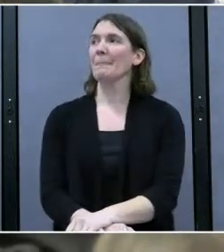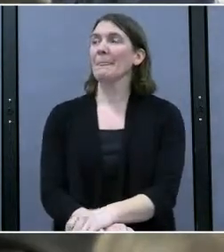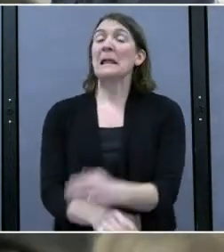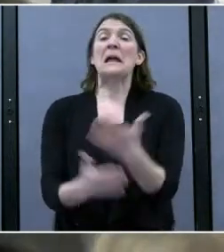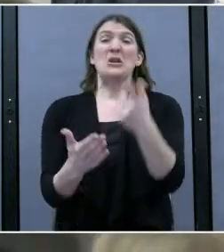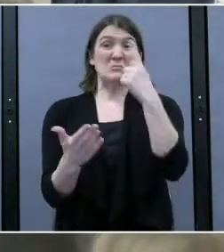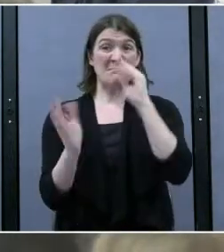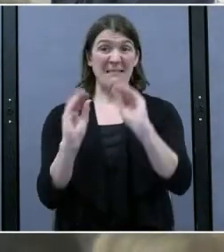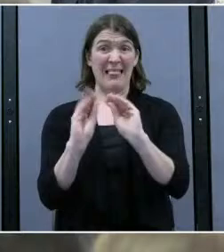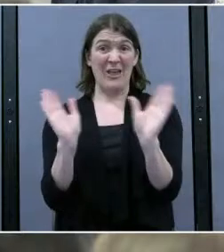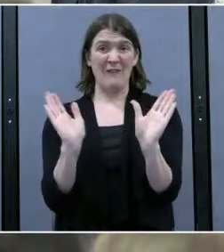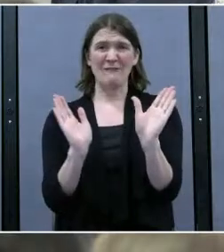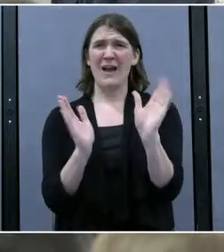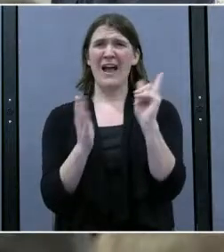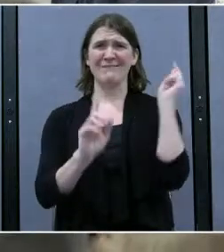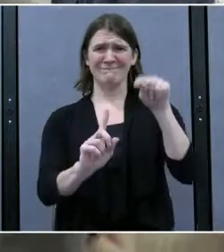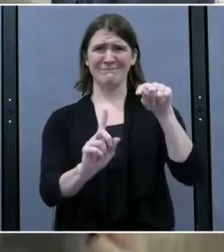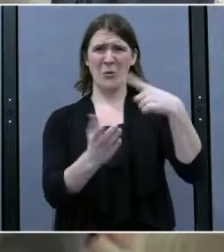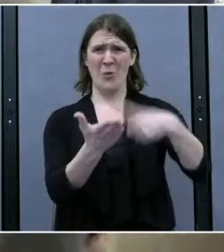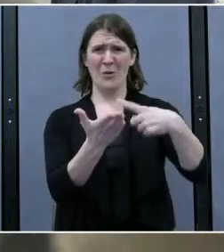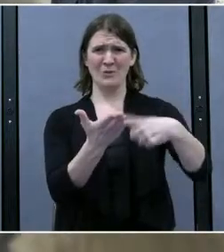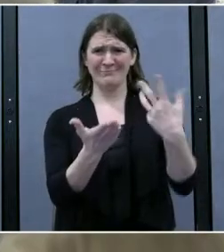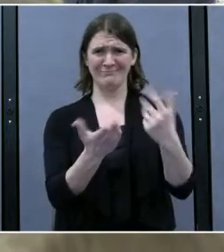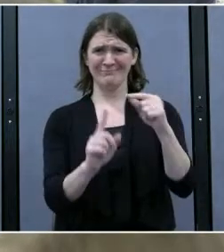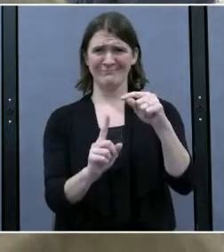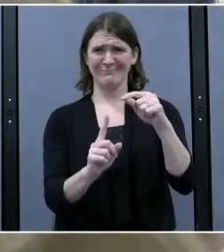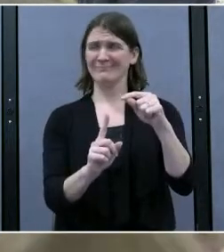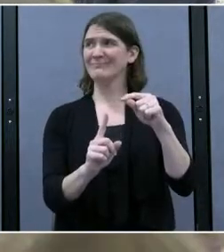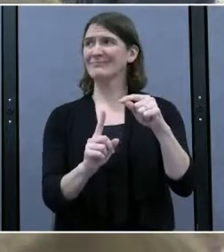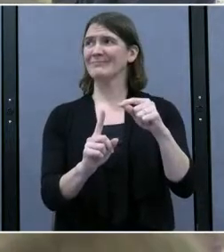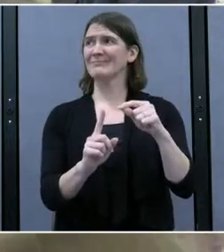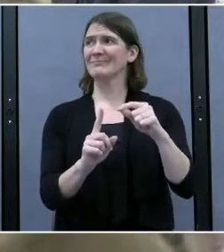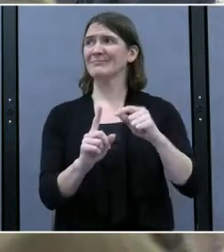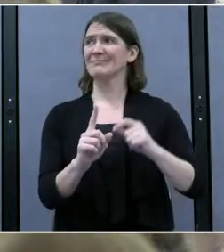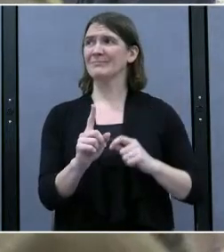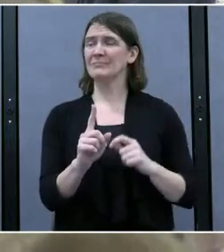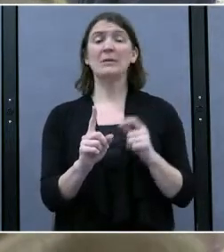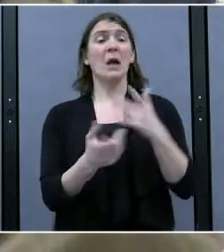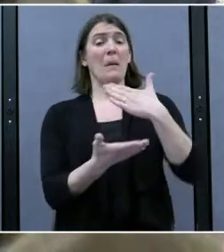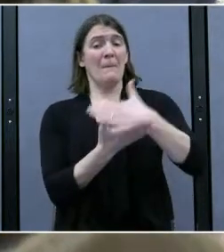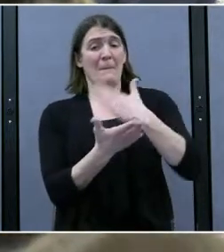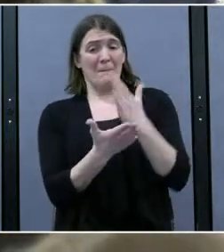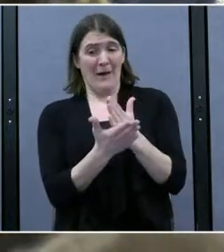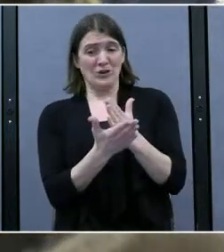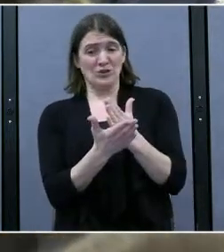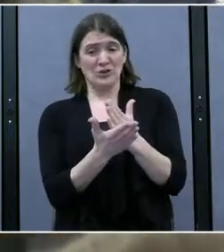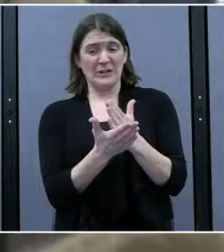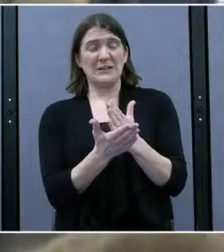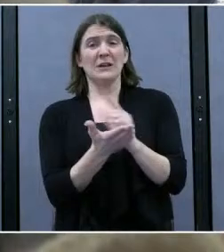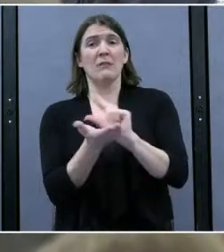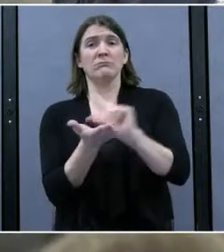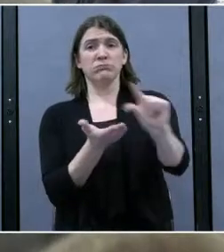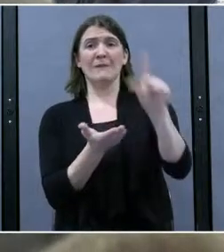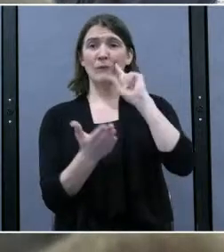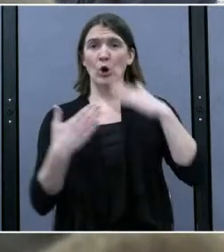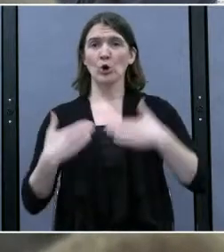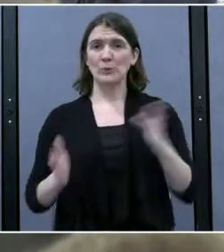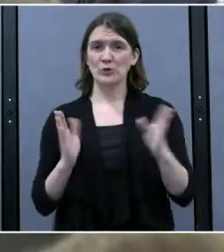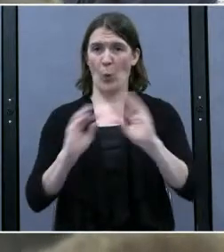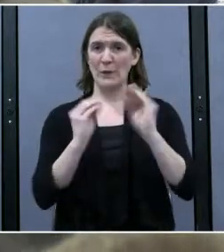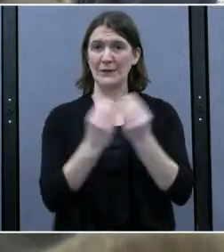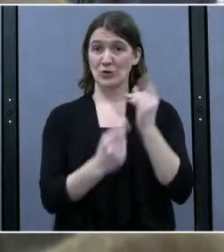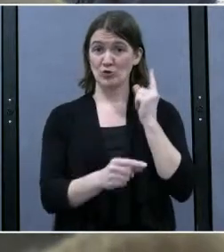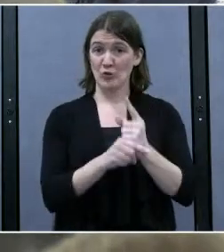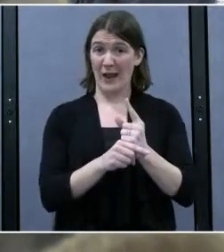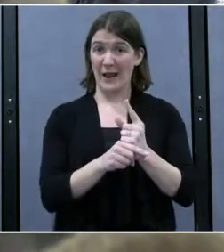potentially clarify what we're talking about. So we're talking about the budget that is allocated to human services.